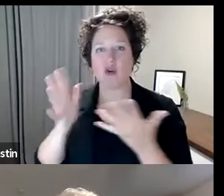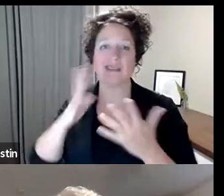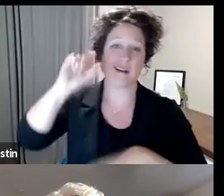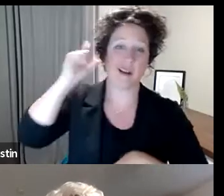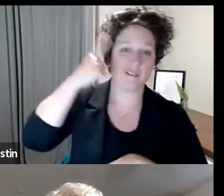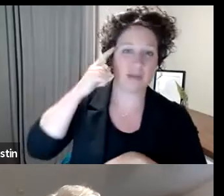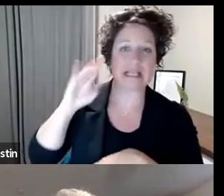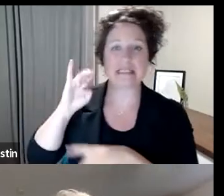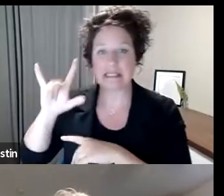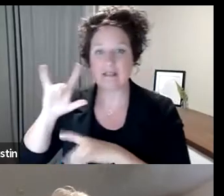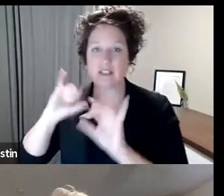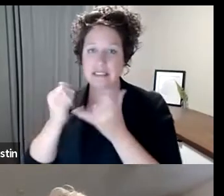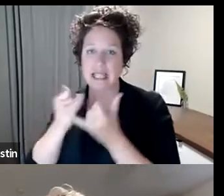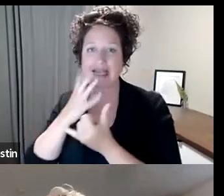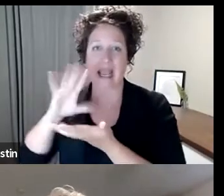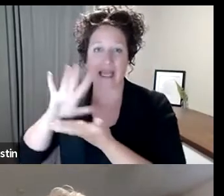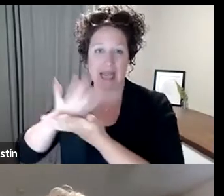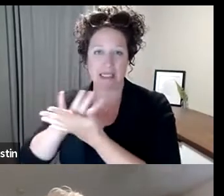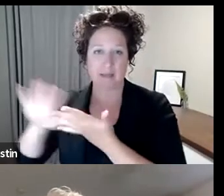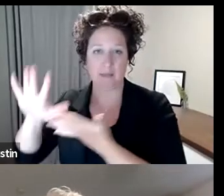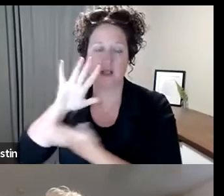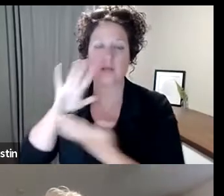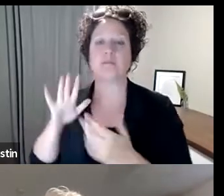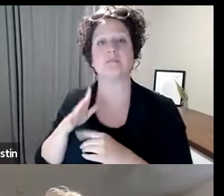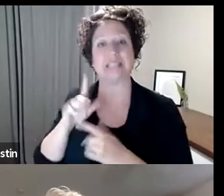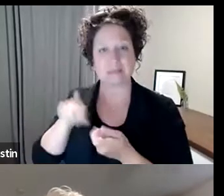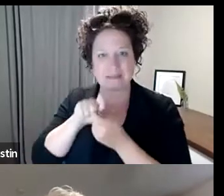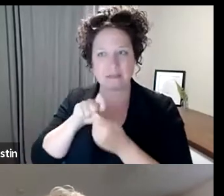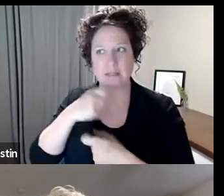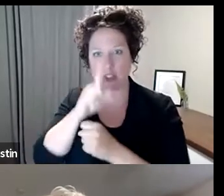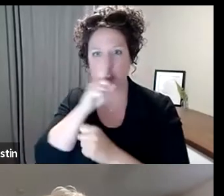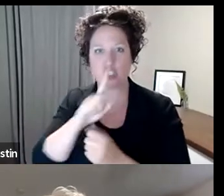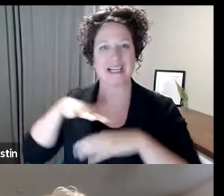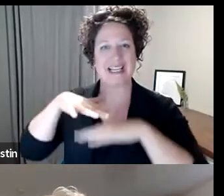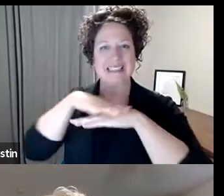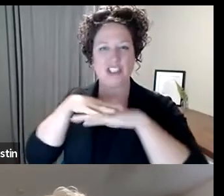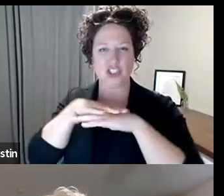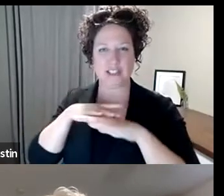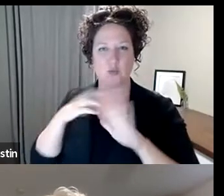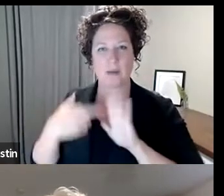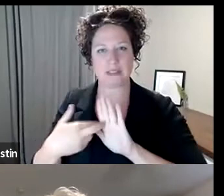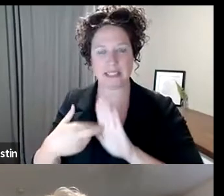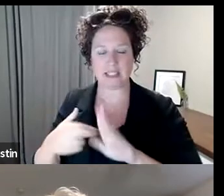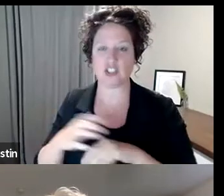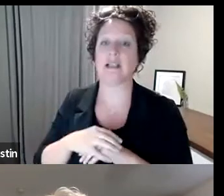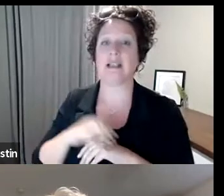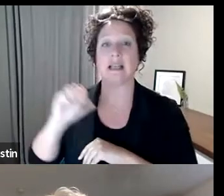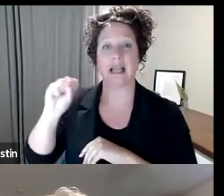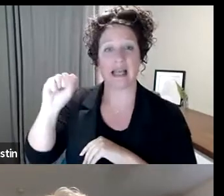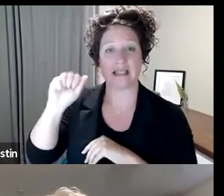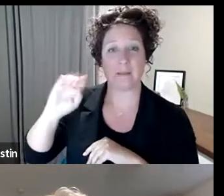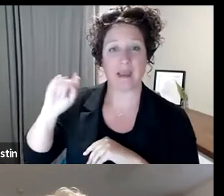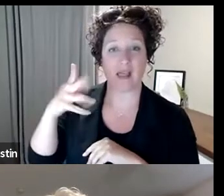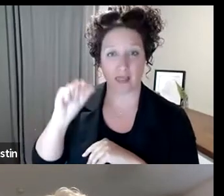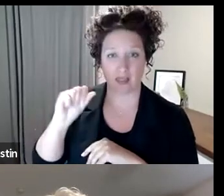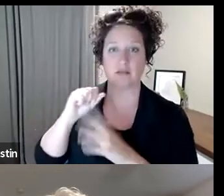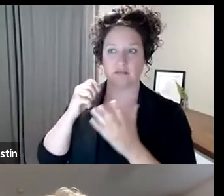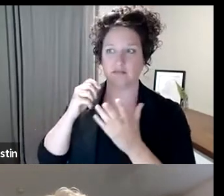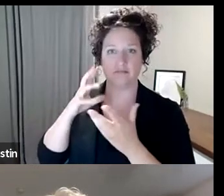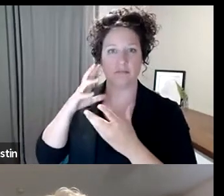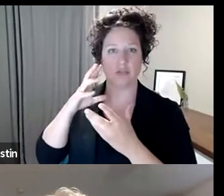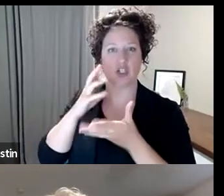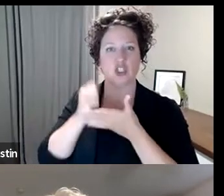civil society, and academia, particularly ensuring Indigenous representation. Samantha currently serves as the State of